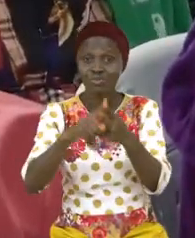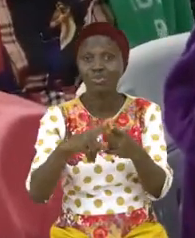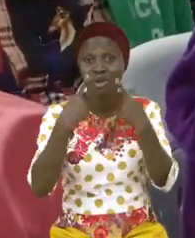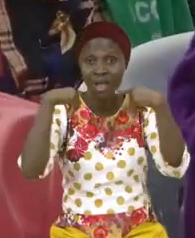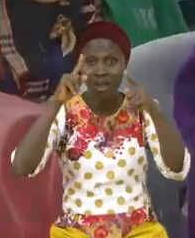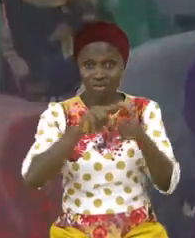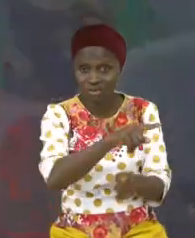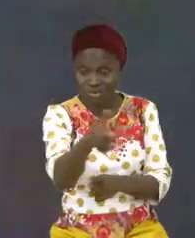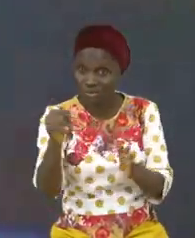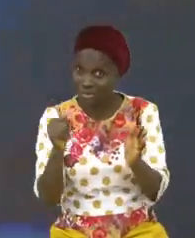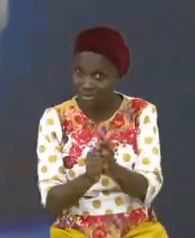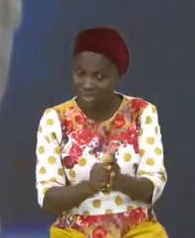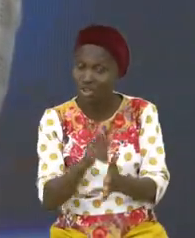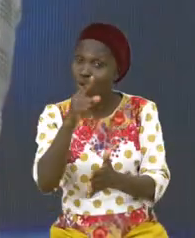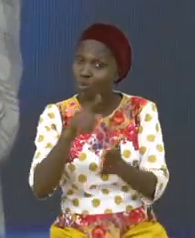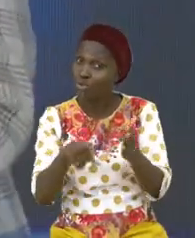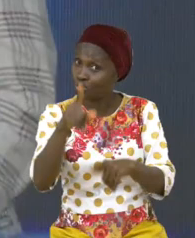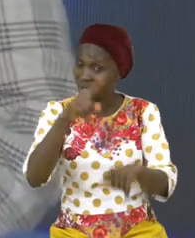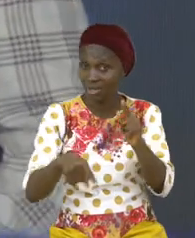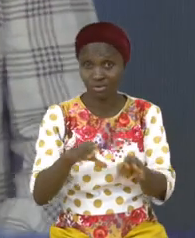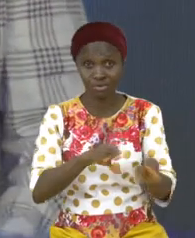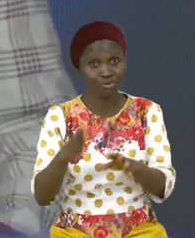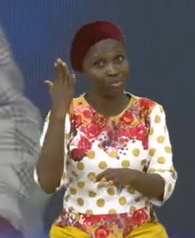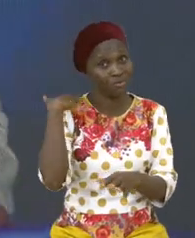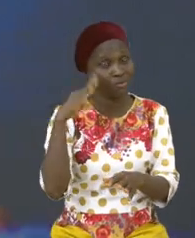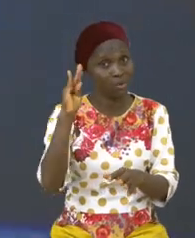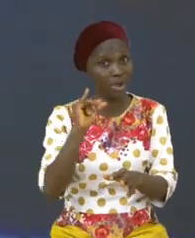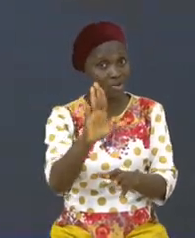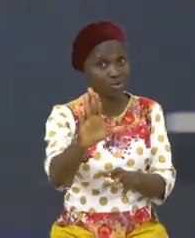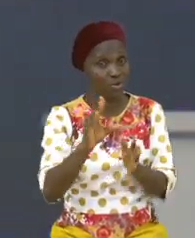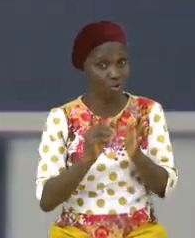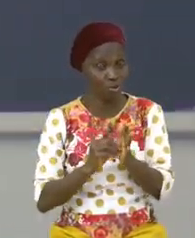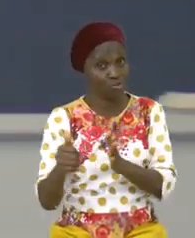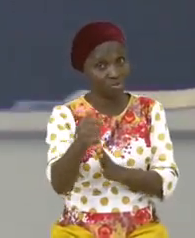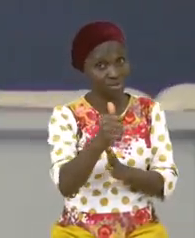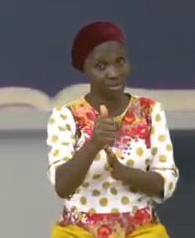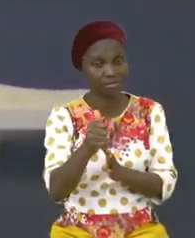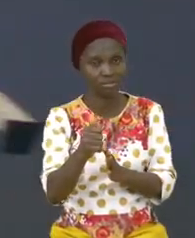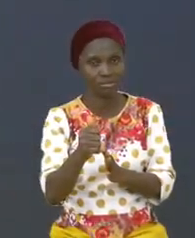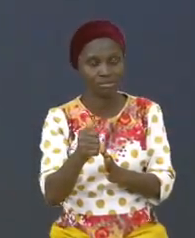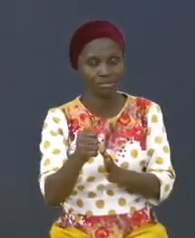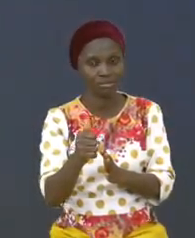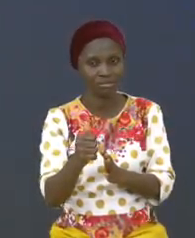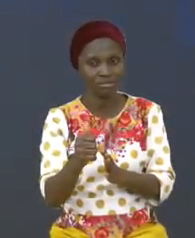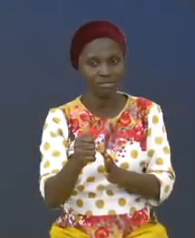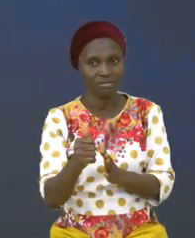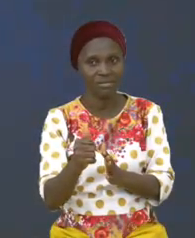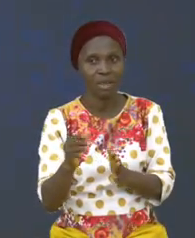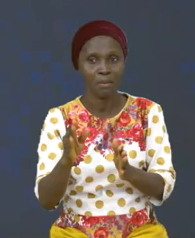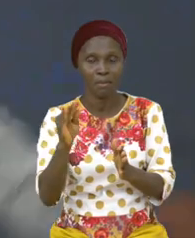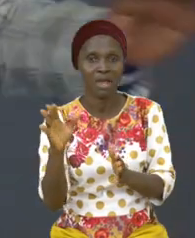that what you could not do by your own, allow me to use this word, they call it